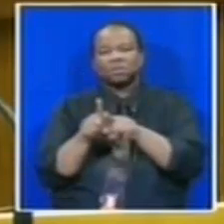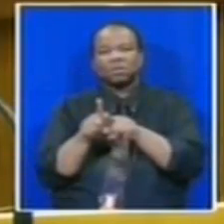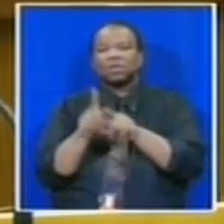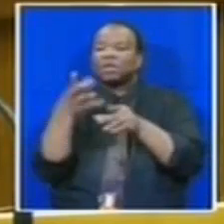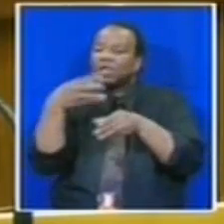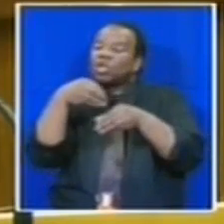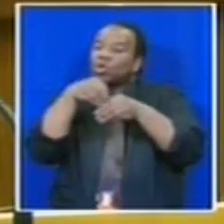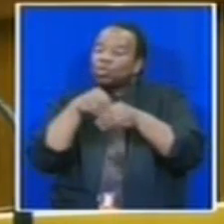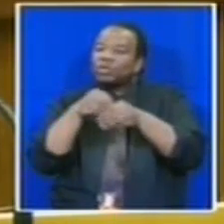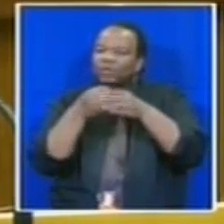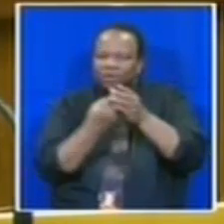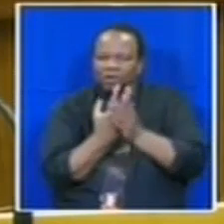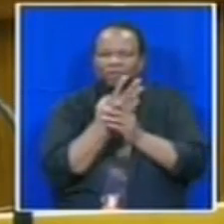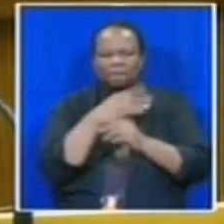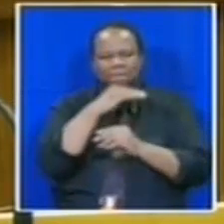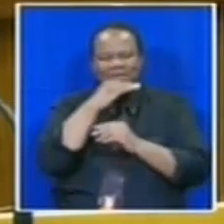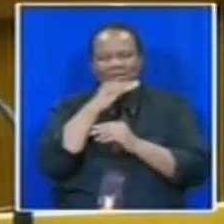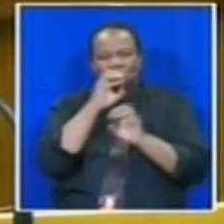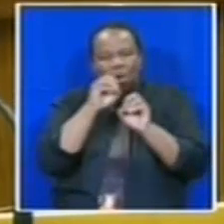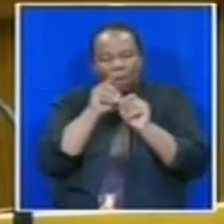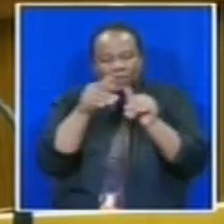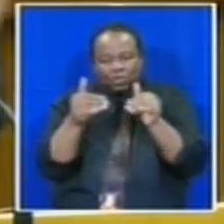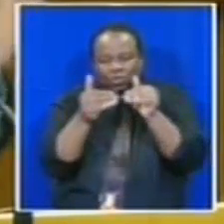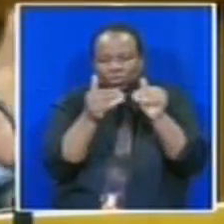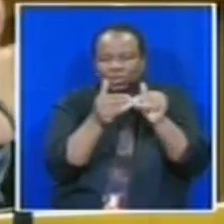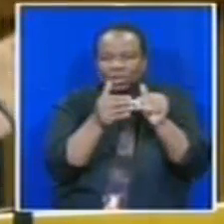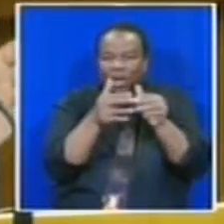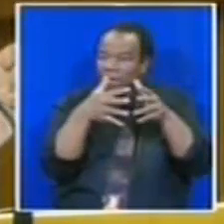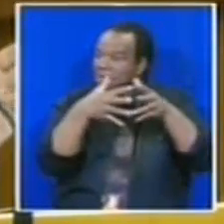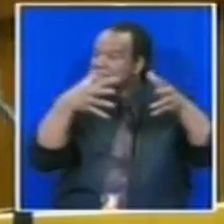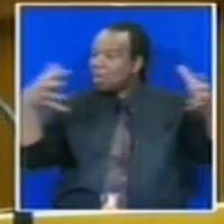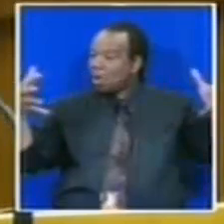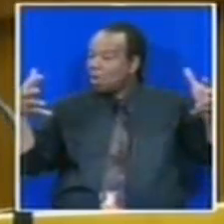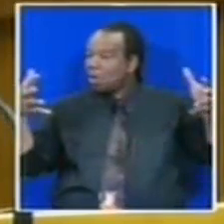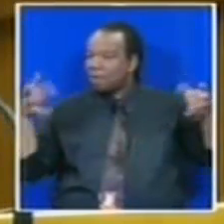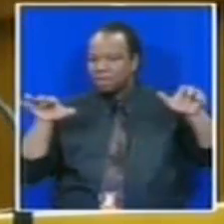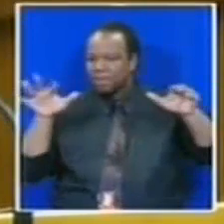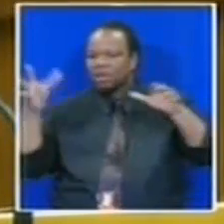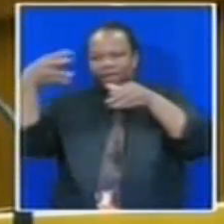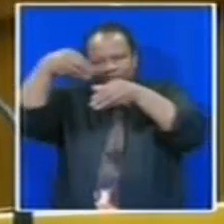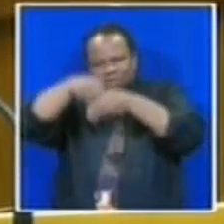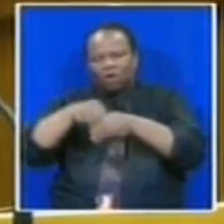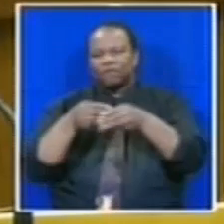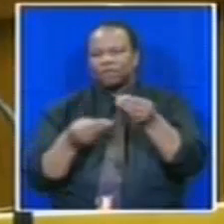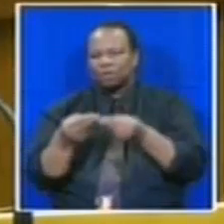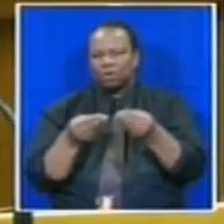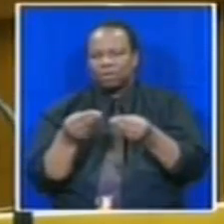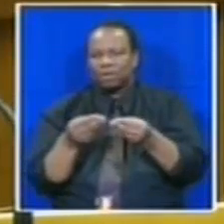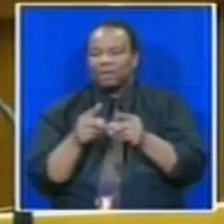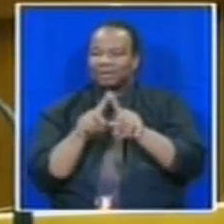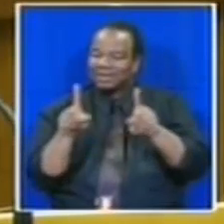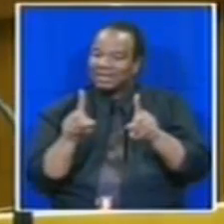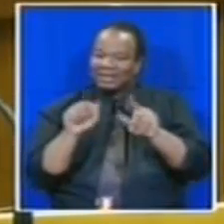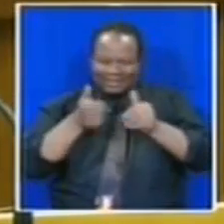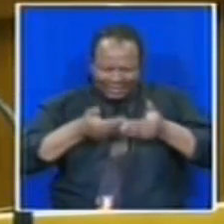mean opening up opportunities and broadening participation in an expanding economy. We mean meeting the service delivery